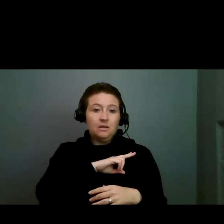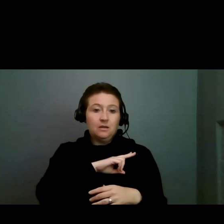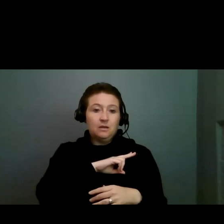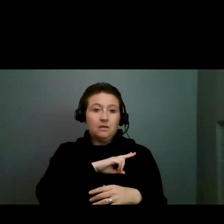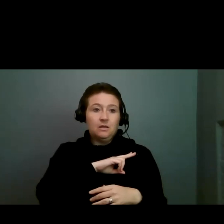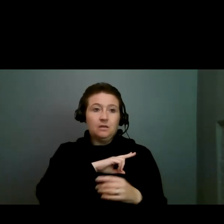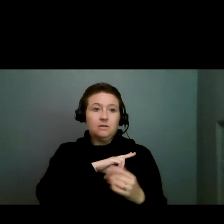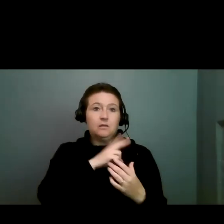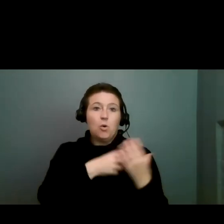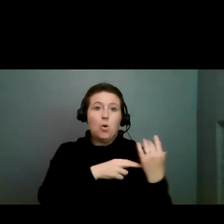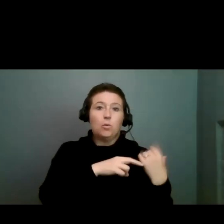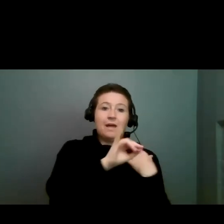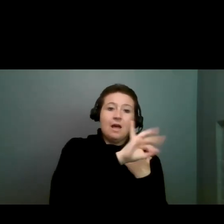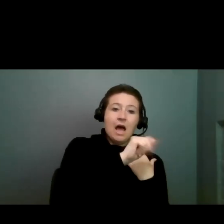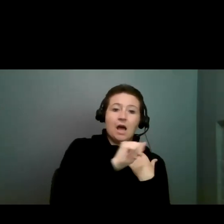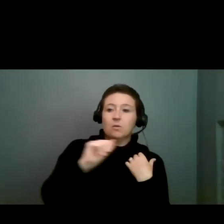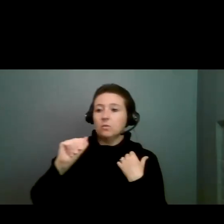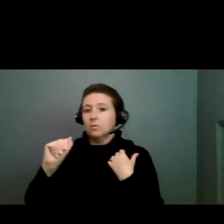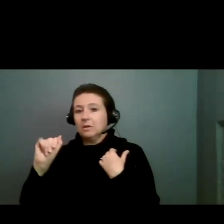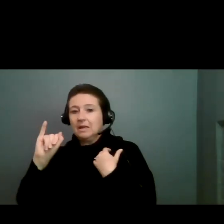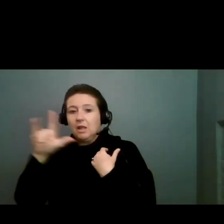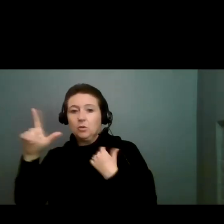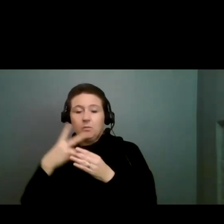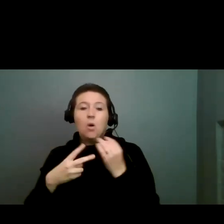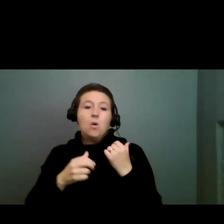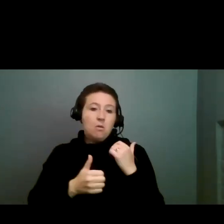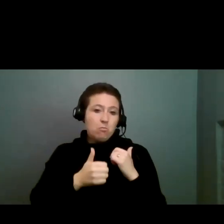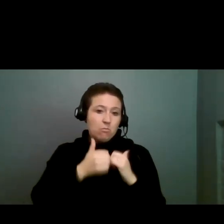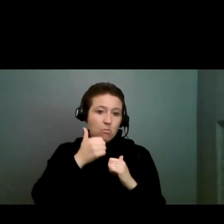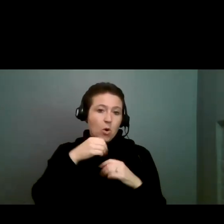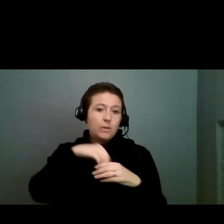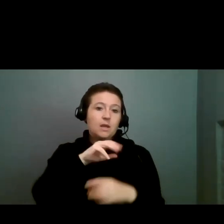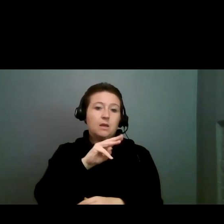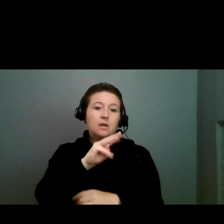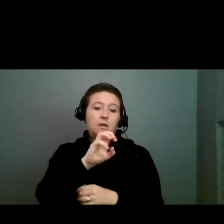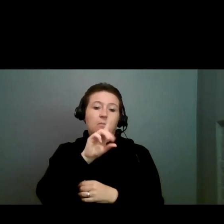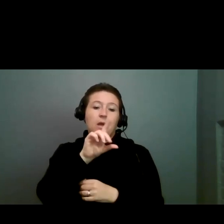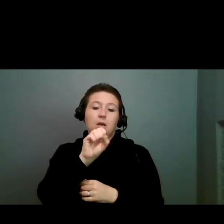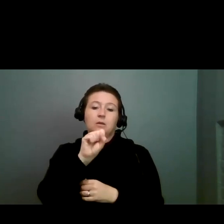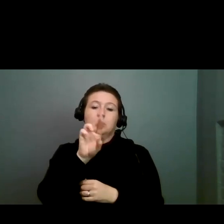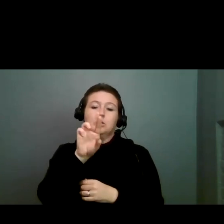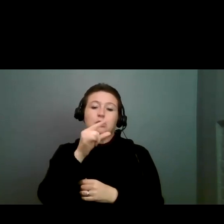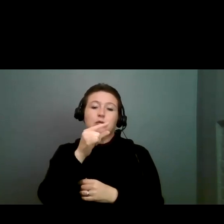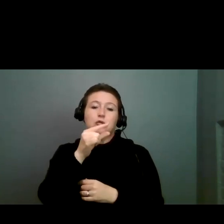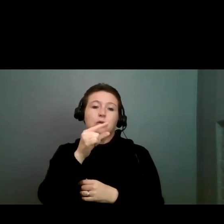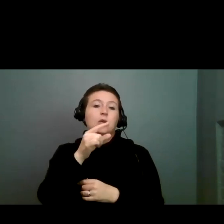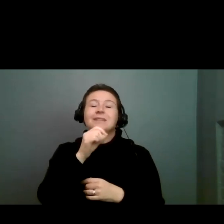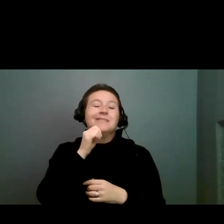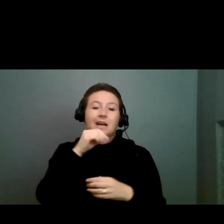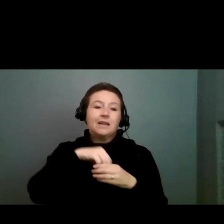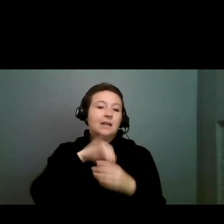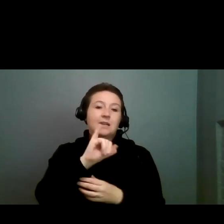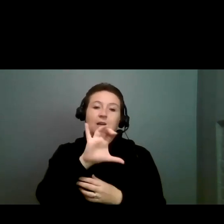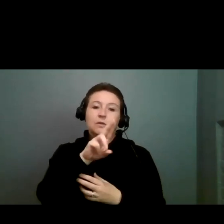both sides of the river. Most of these people are on medical surgical units, very little ICU activity